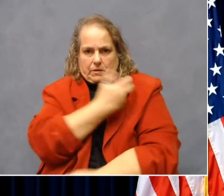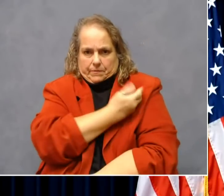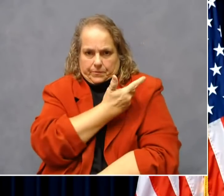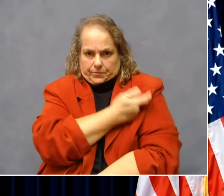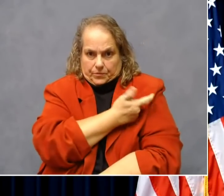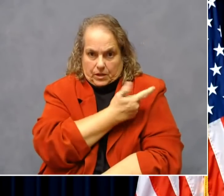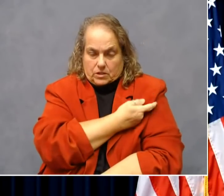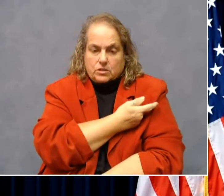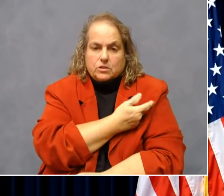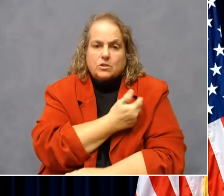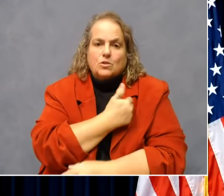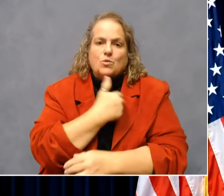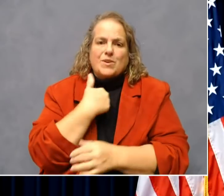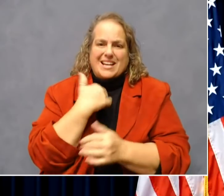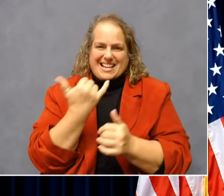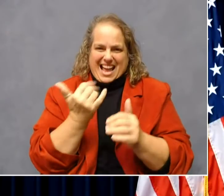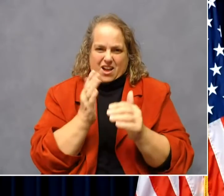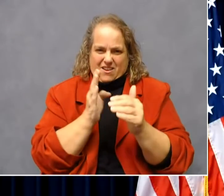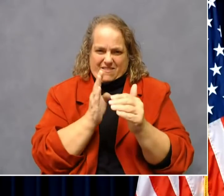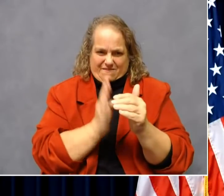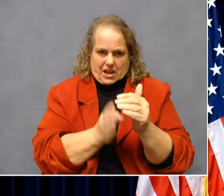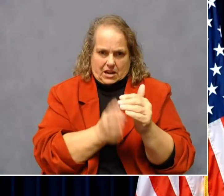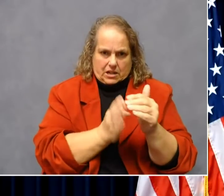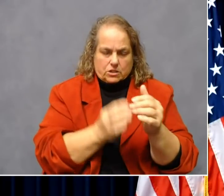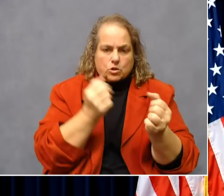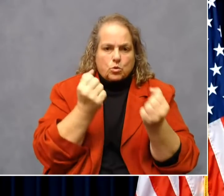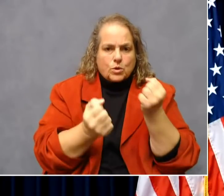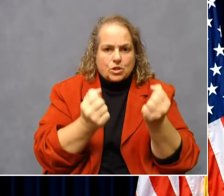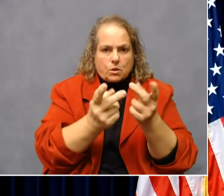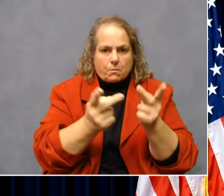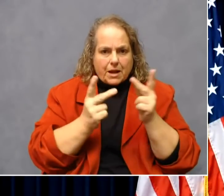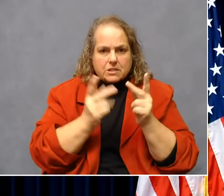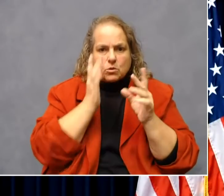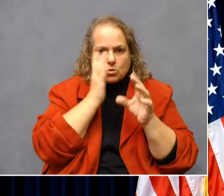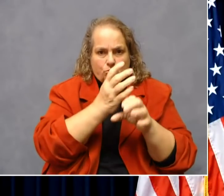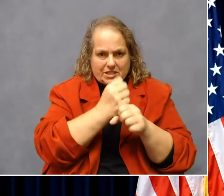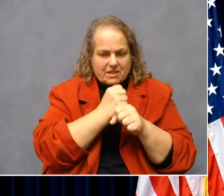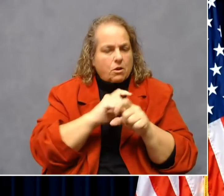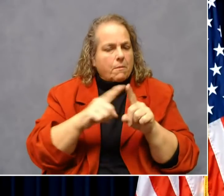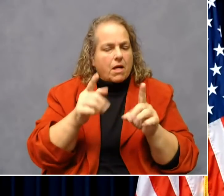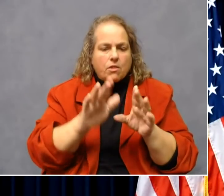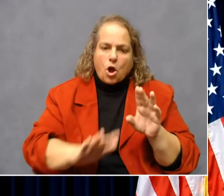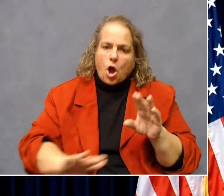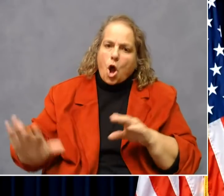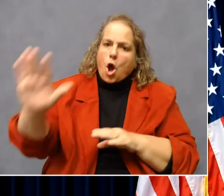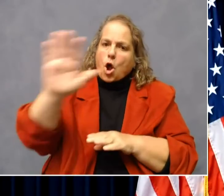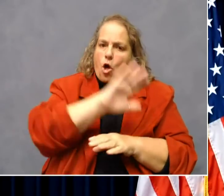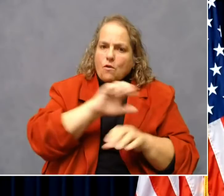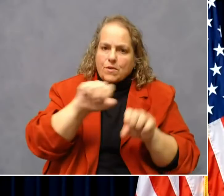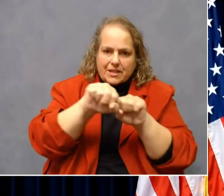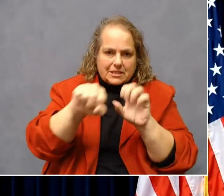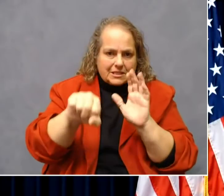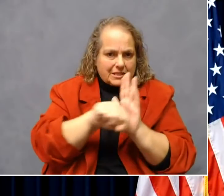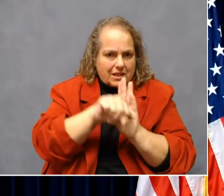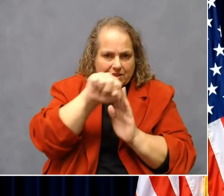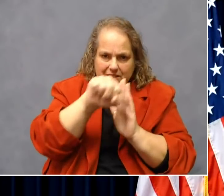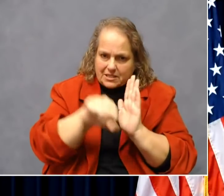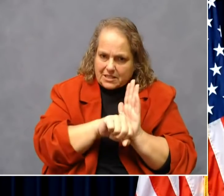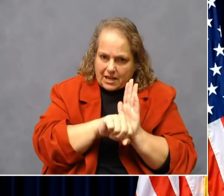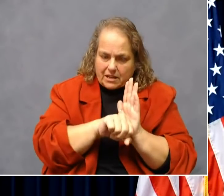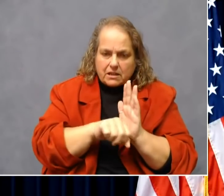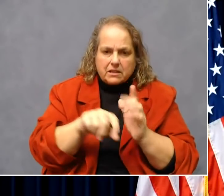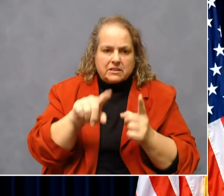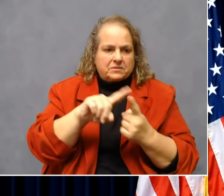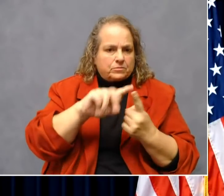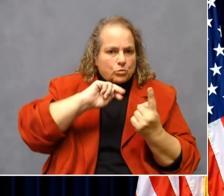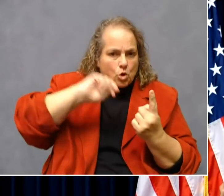what facilities will receive them, but they will be all over the state. Geographically, we're committed to sites in northern Kentucky,